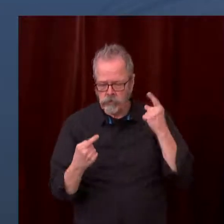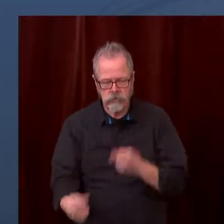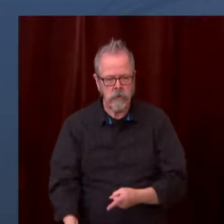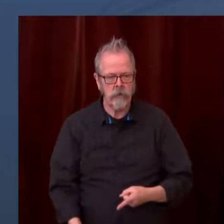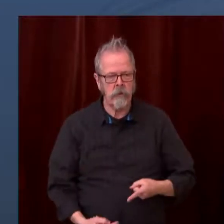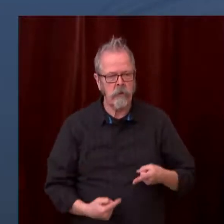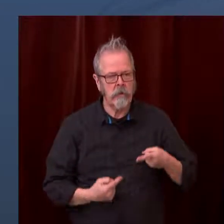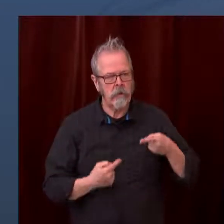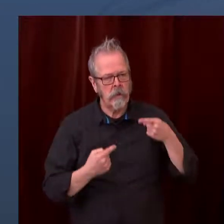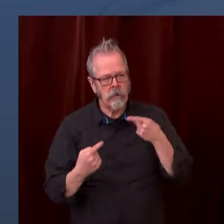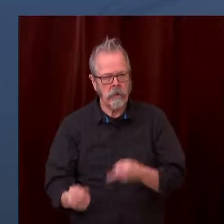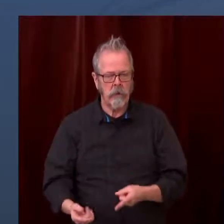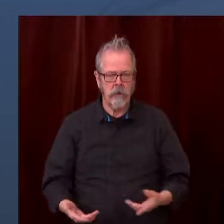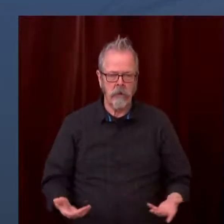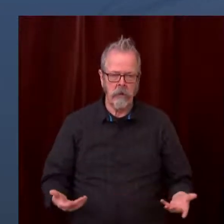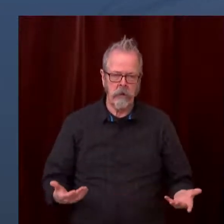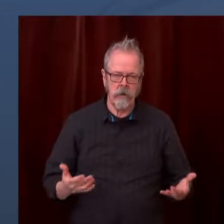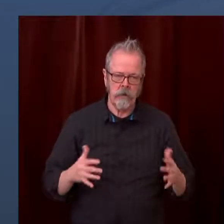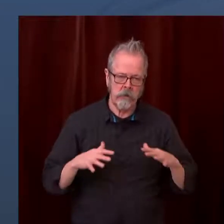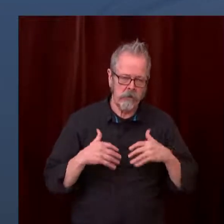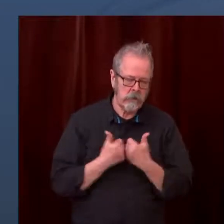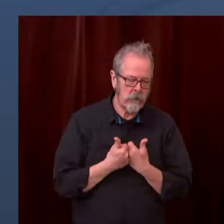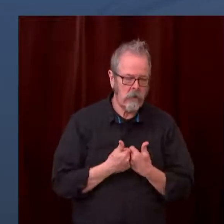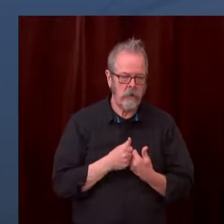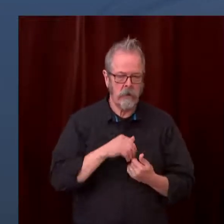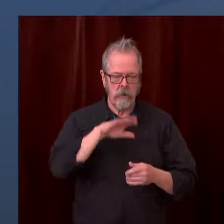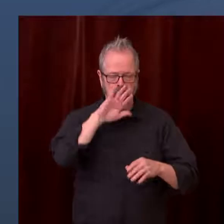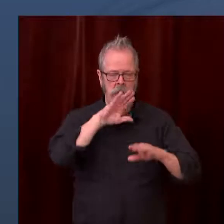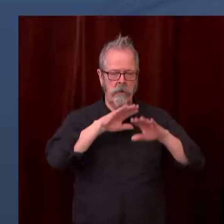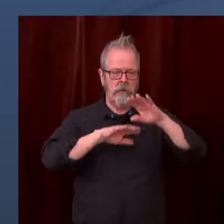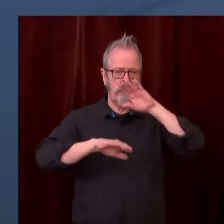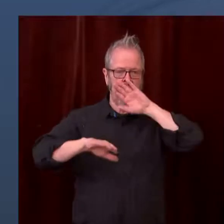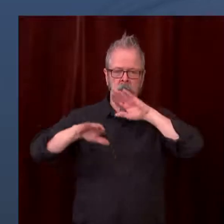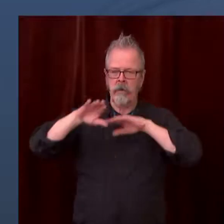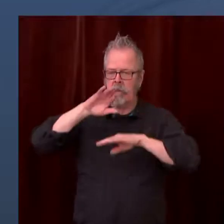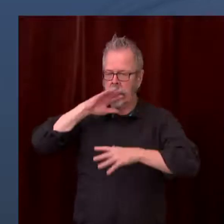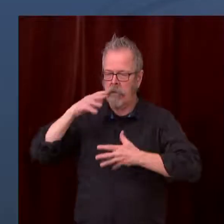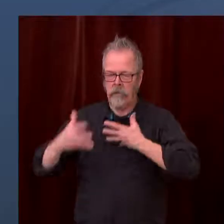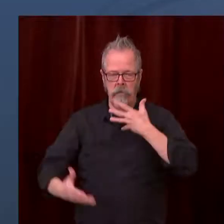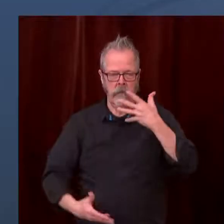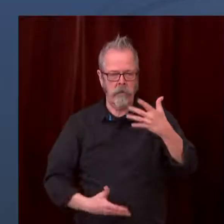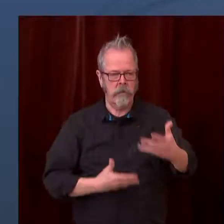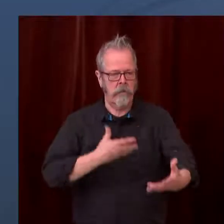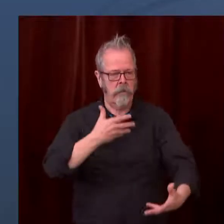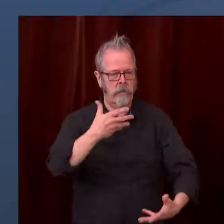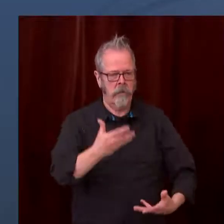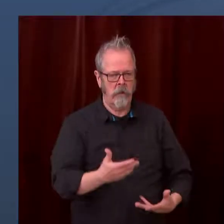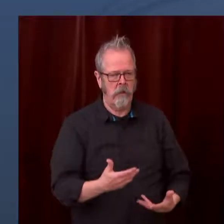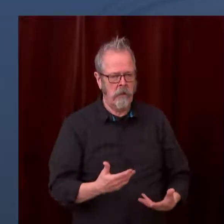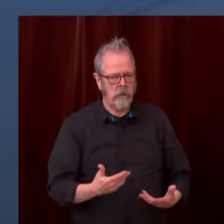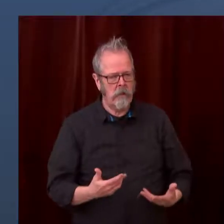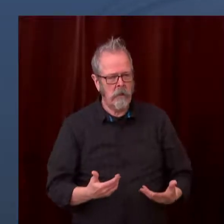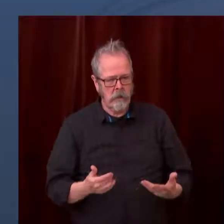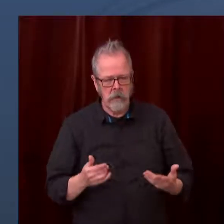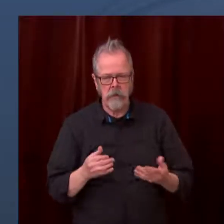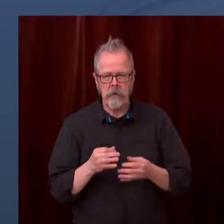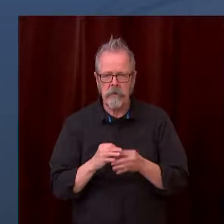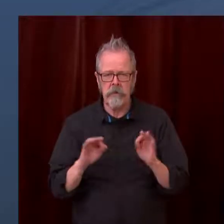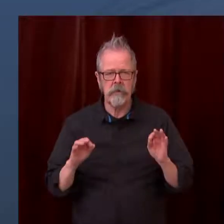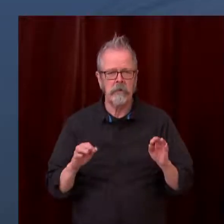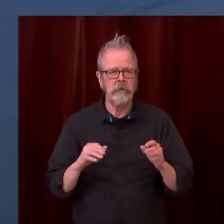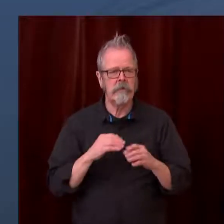more challenges in the learning environment. They may have language challenges, and all of them face the difficulty